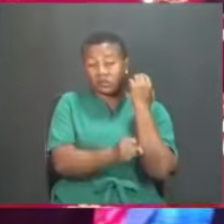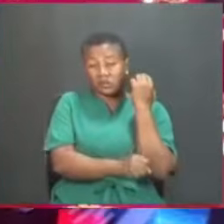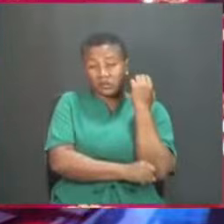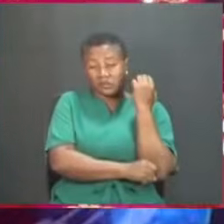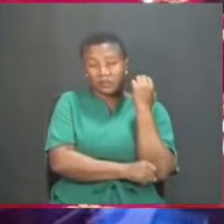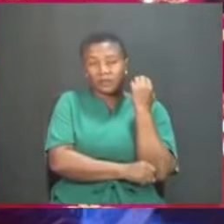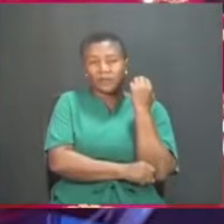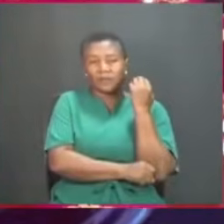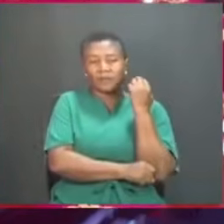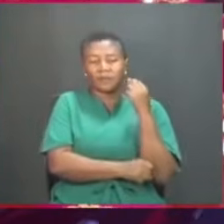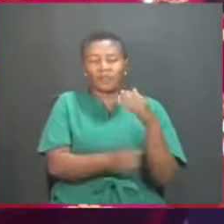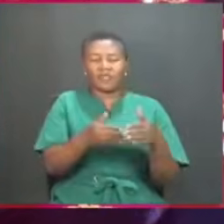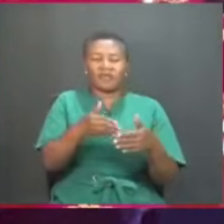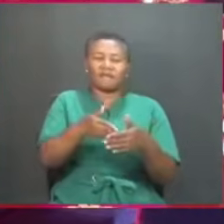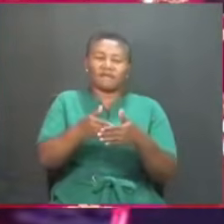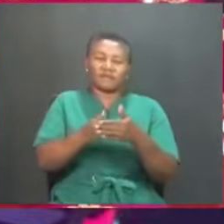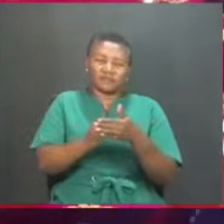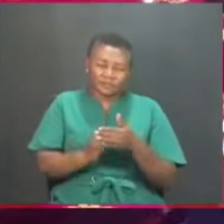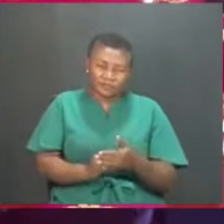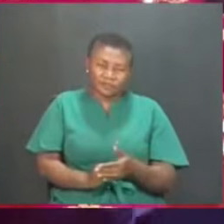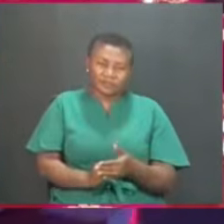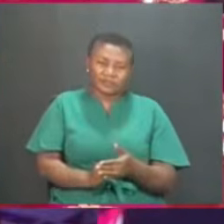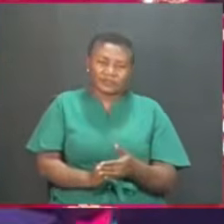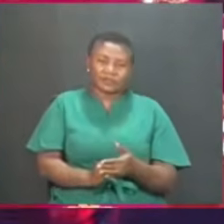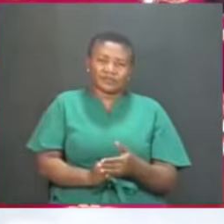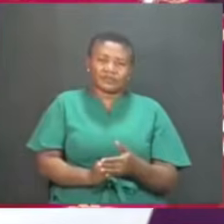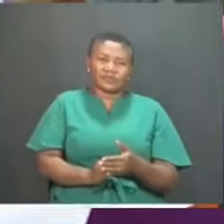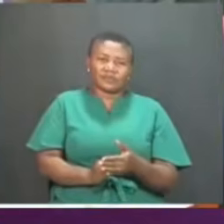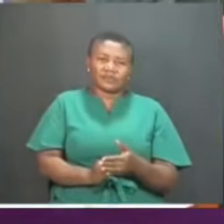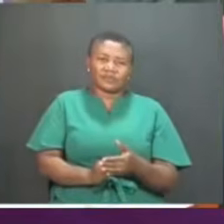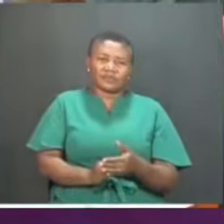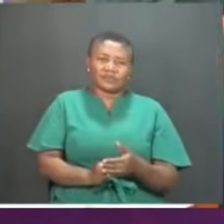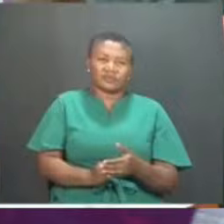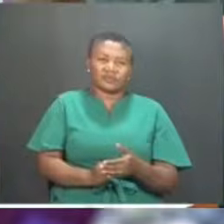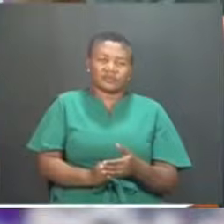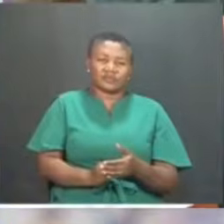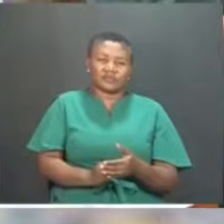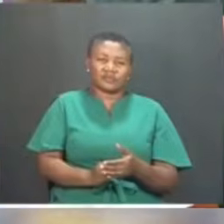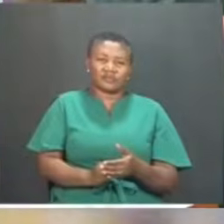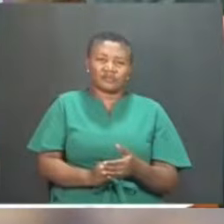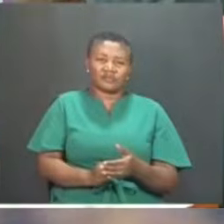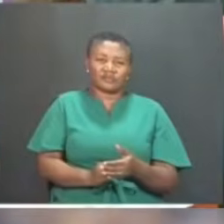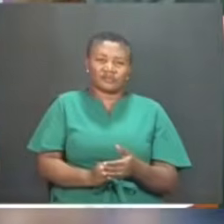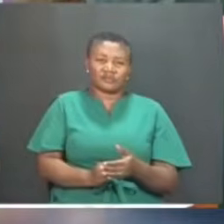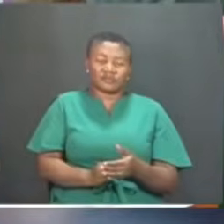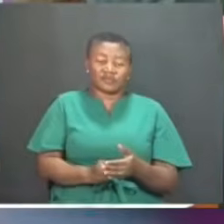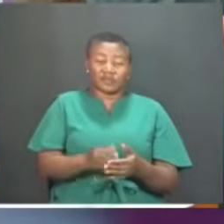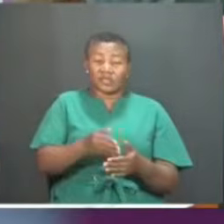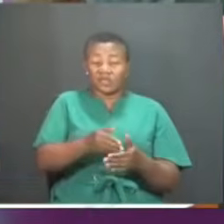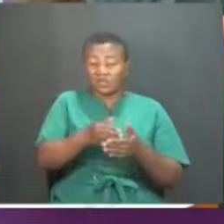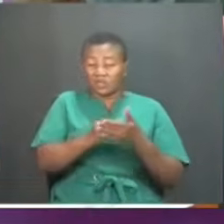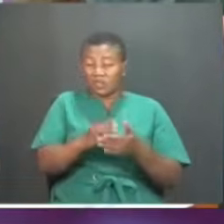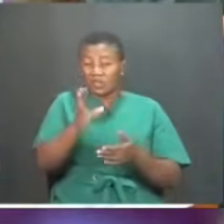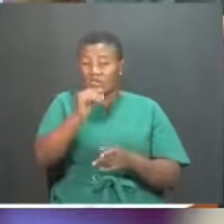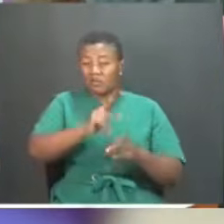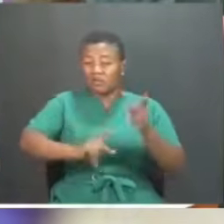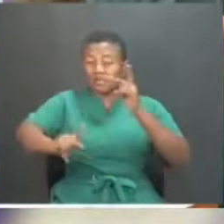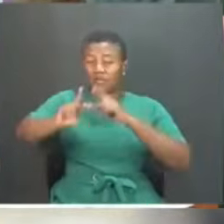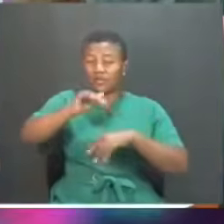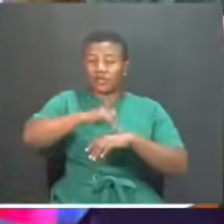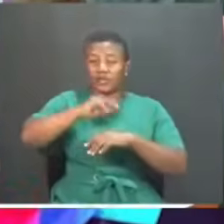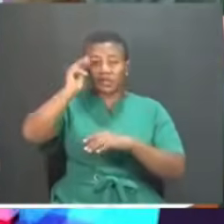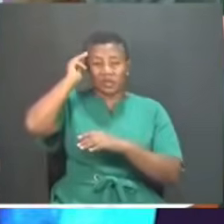and the leaders and personnel of the Ministry of Defense